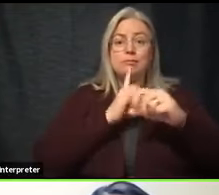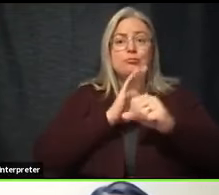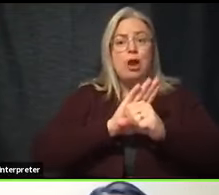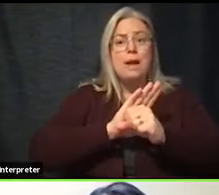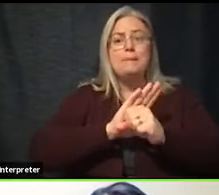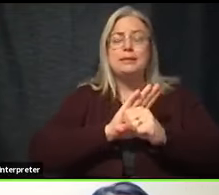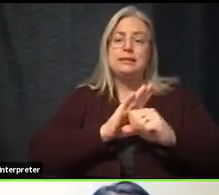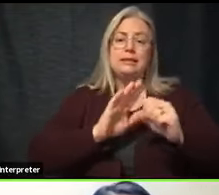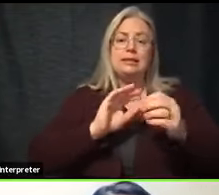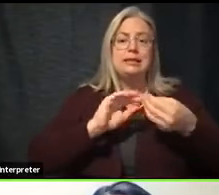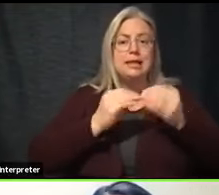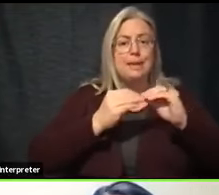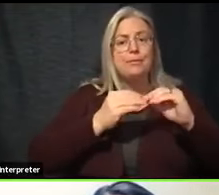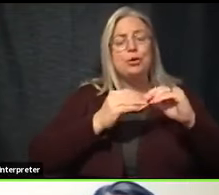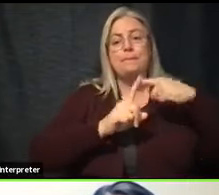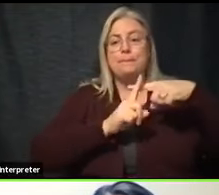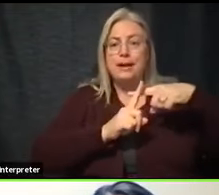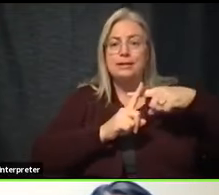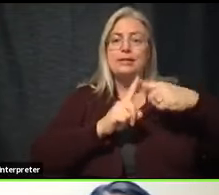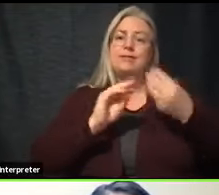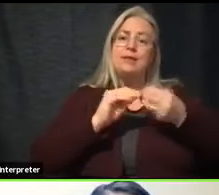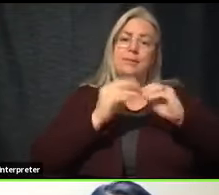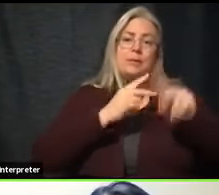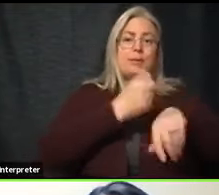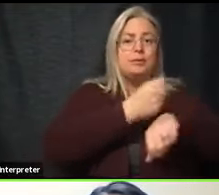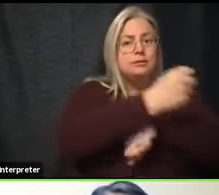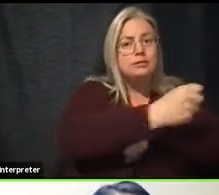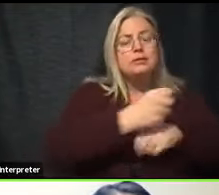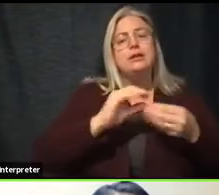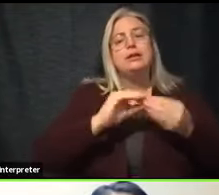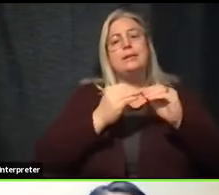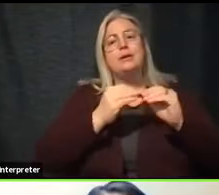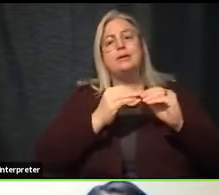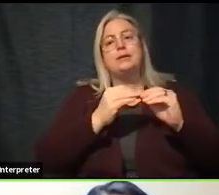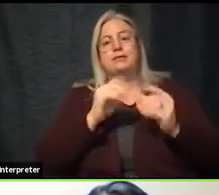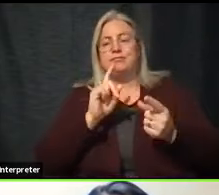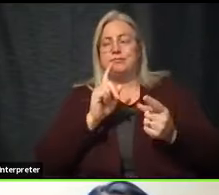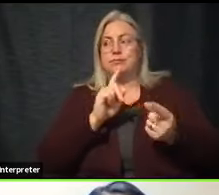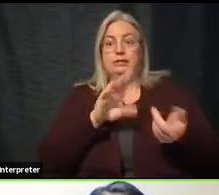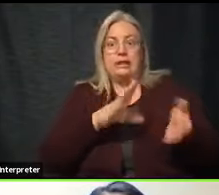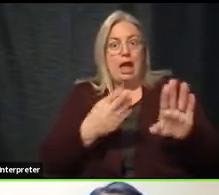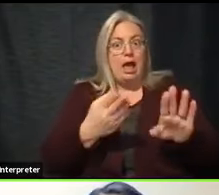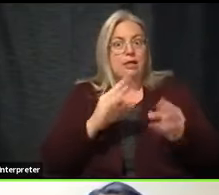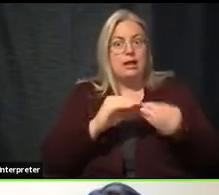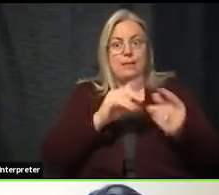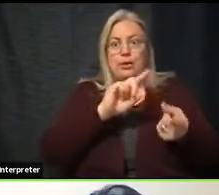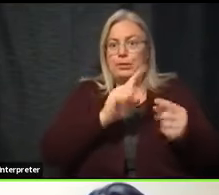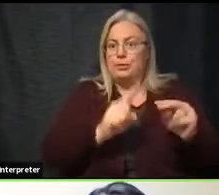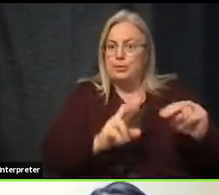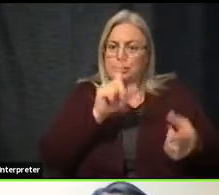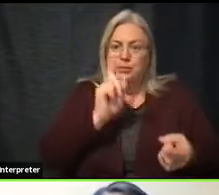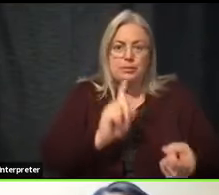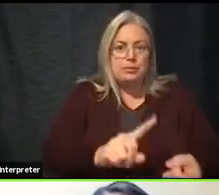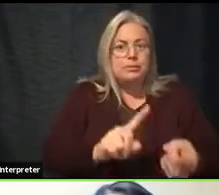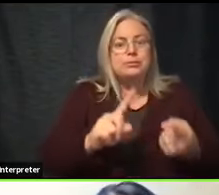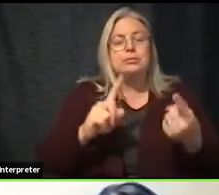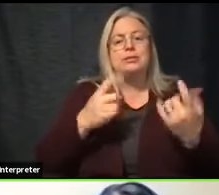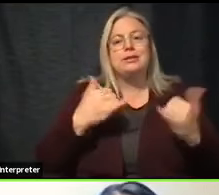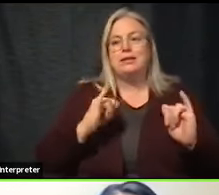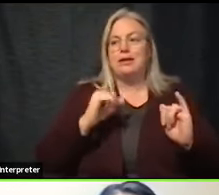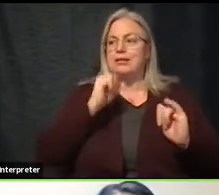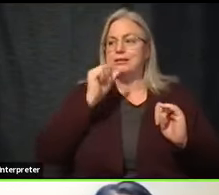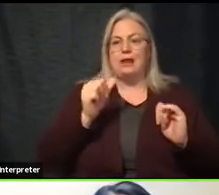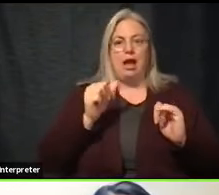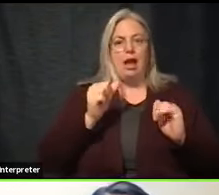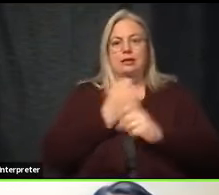case counts, the number of cases and hospitals and deaths look better than they have in months and months and months. We're still not out of the woods yet. There